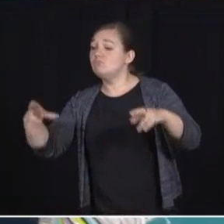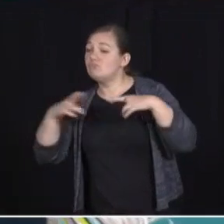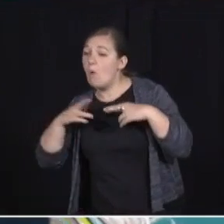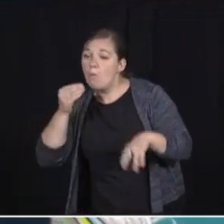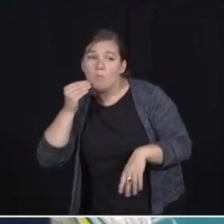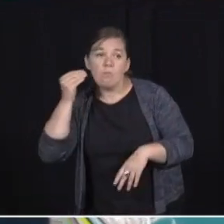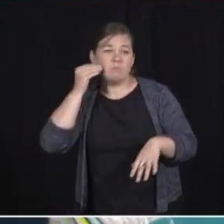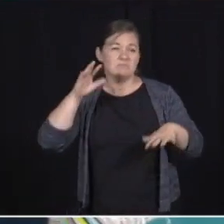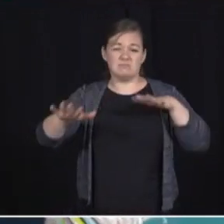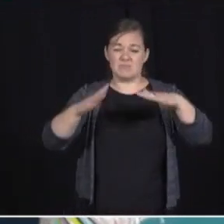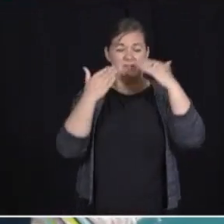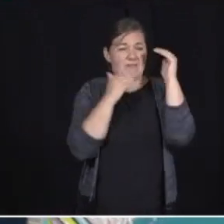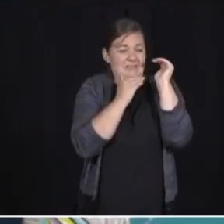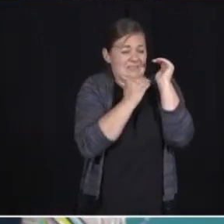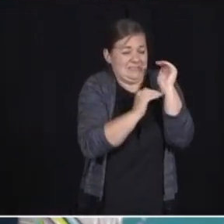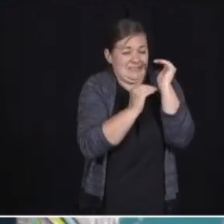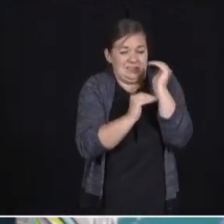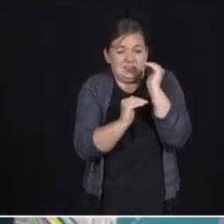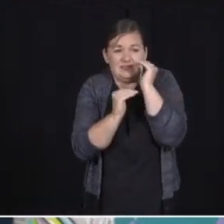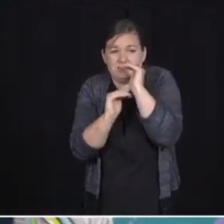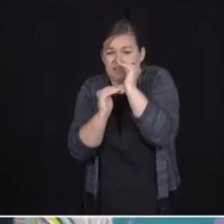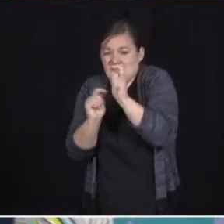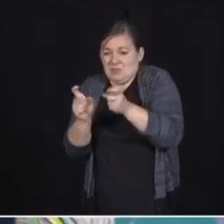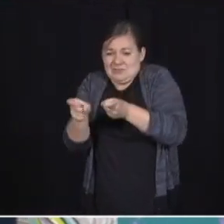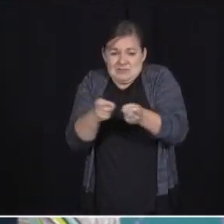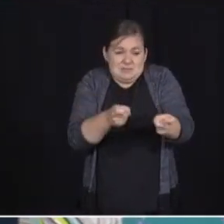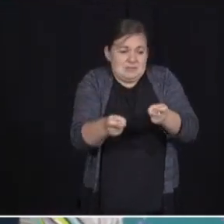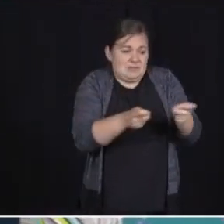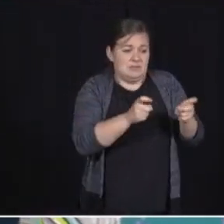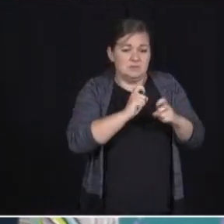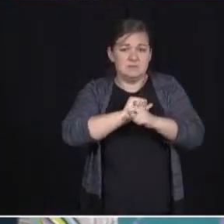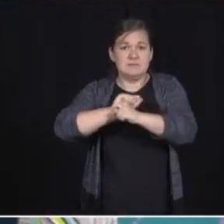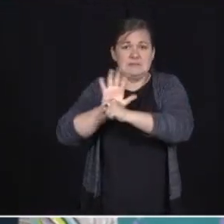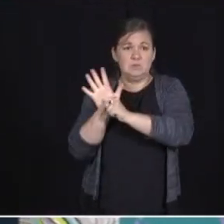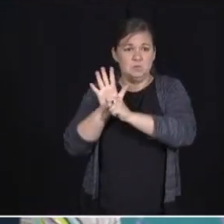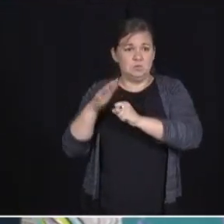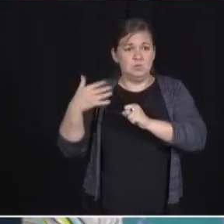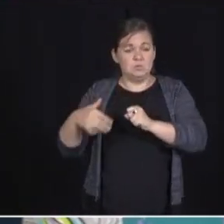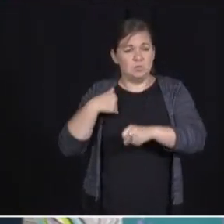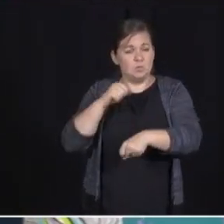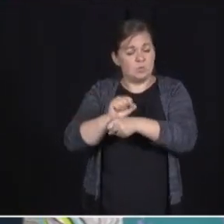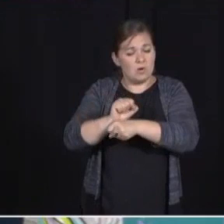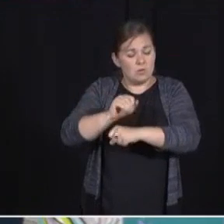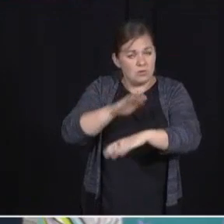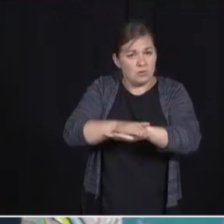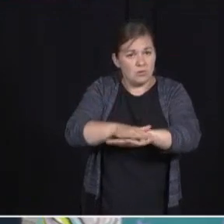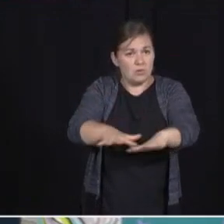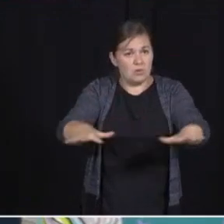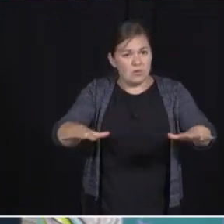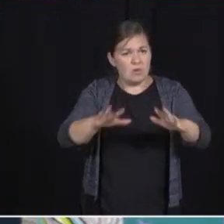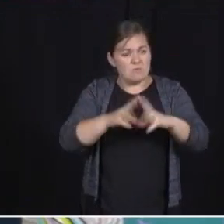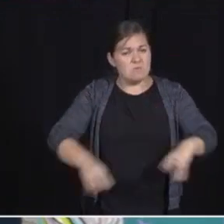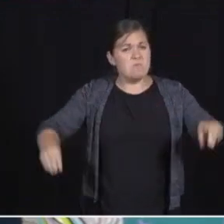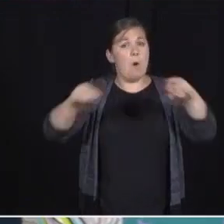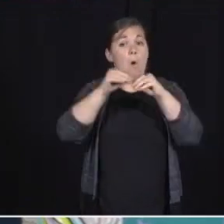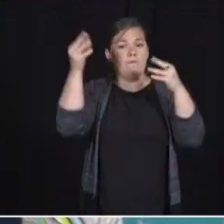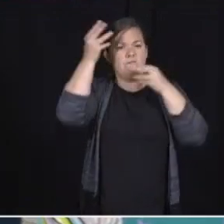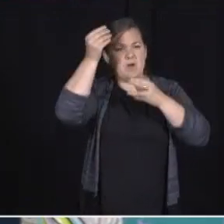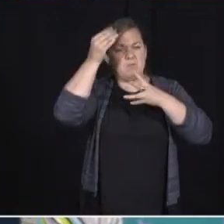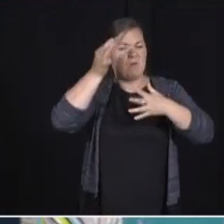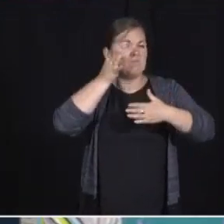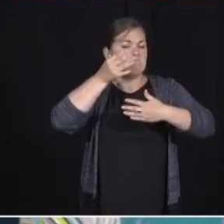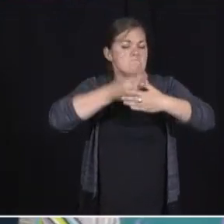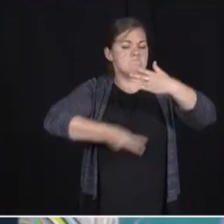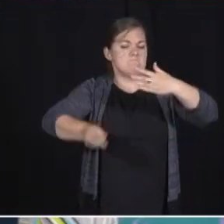this virus within any setting. So we're working on that, and we'll be coming forward over the next couple of weeks with a